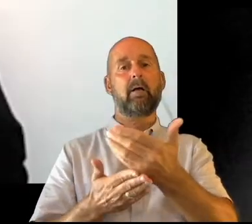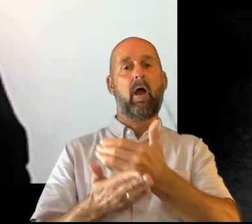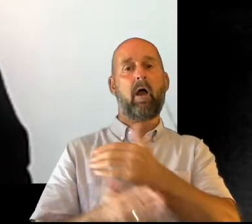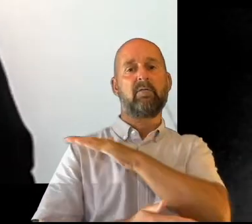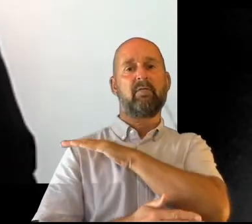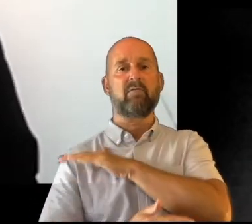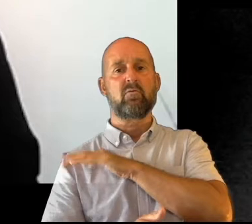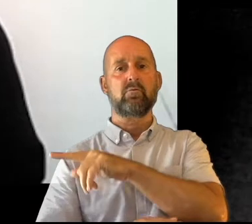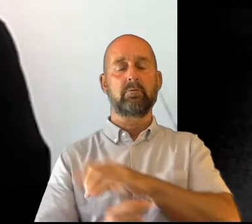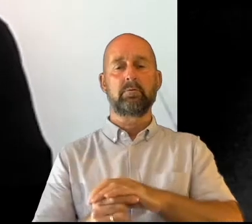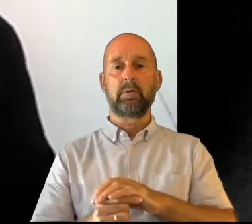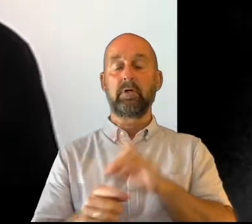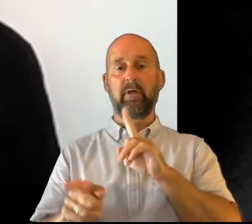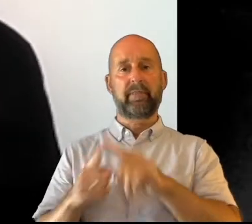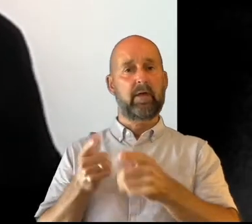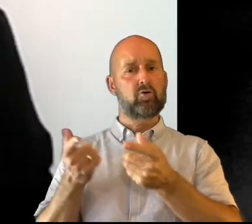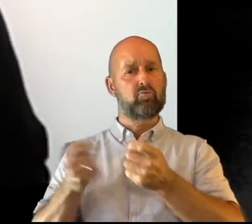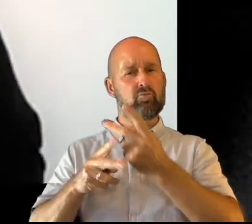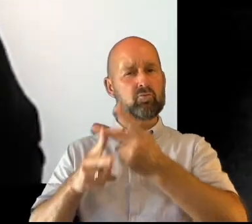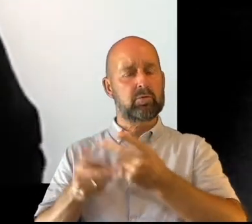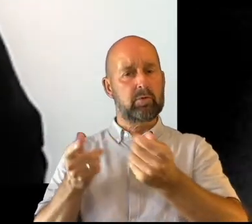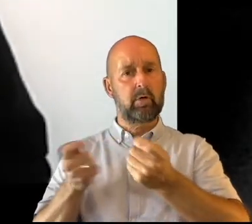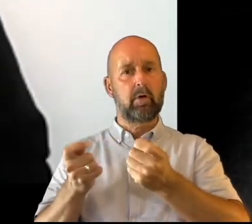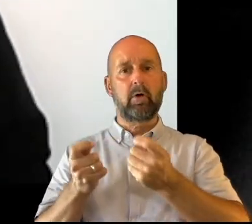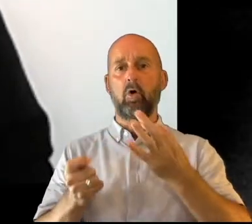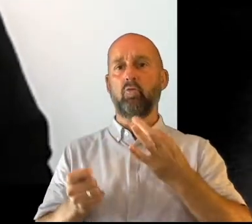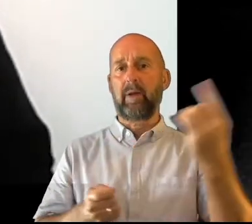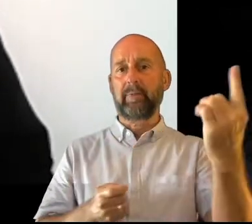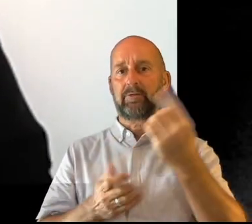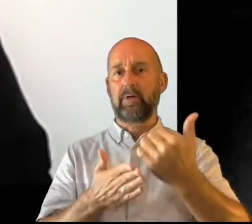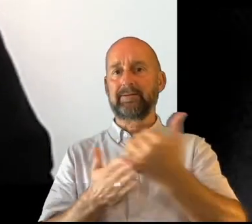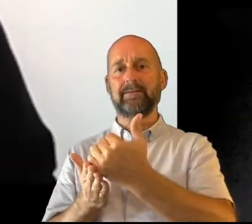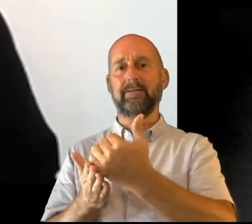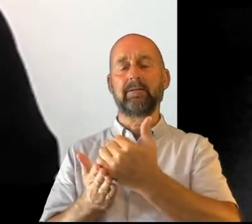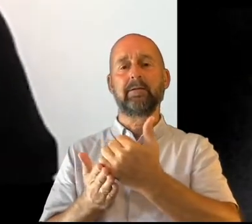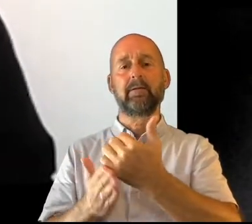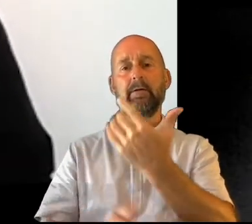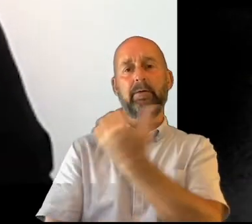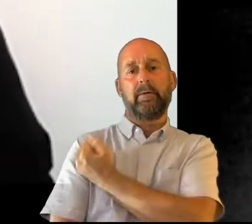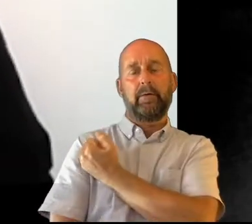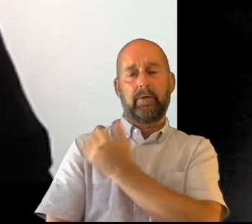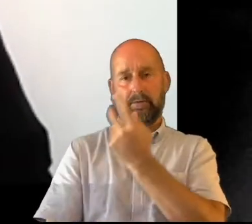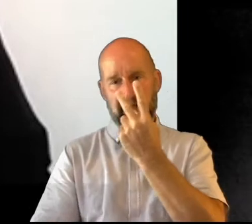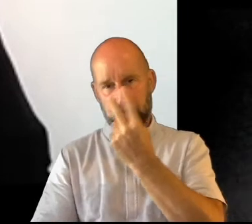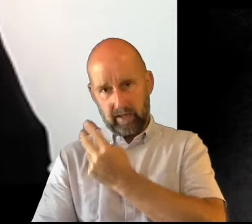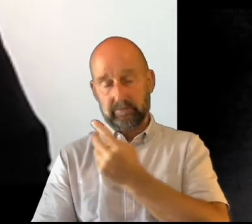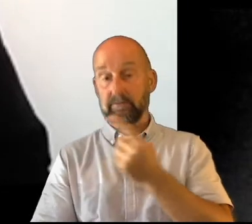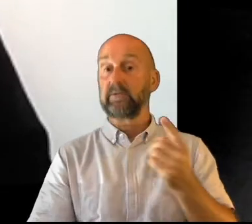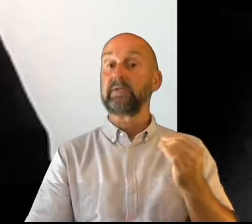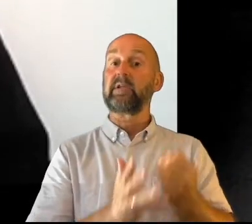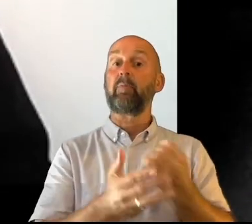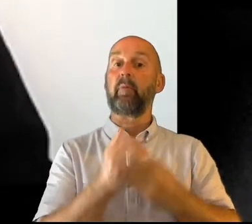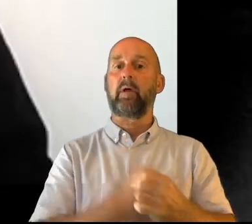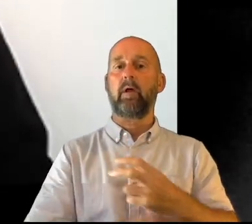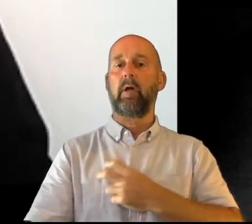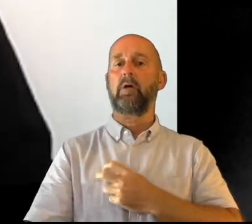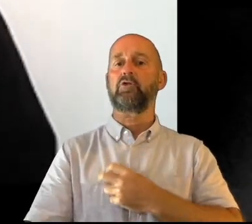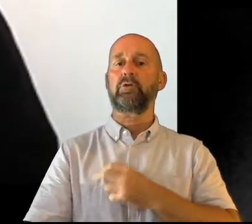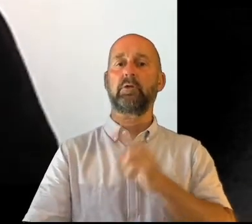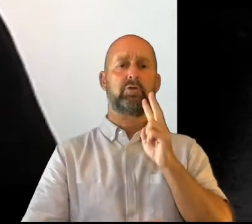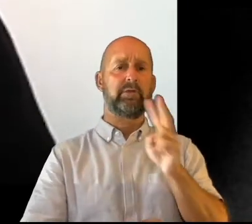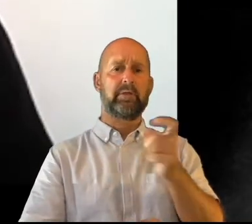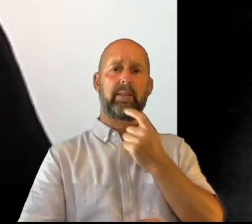They struggle to control her. Representative runs out to assist. They sedate her. Samrah's increasingly anxious. She glances at the